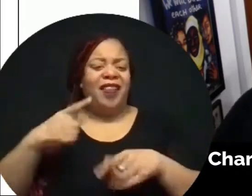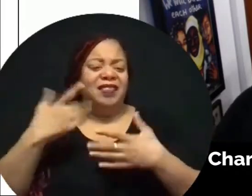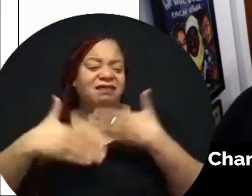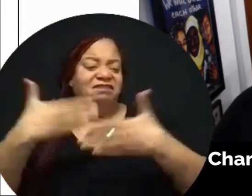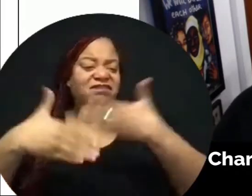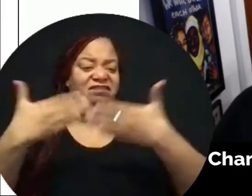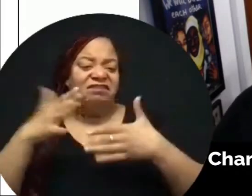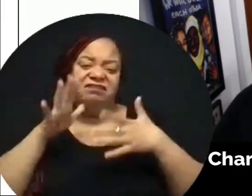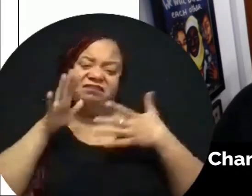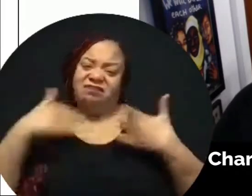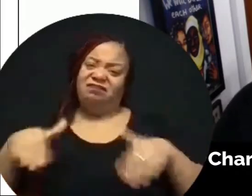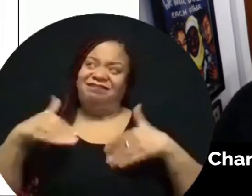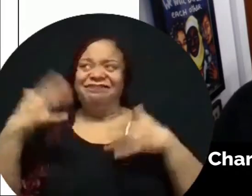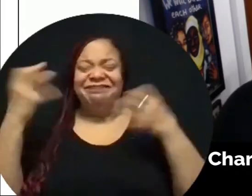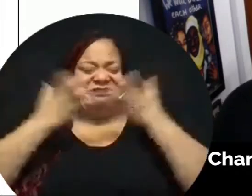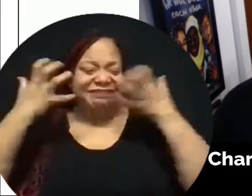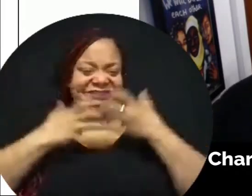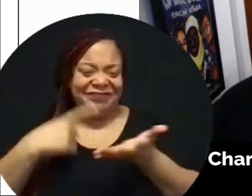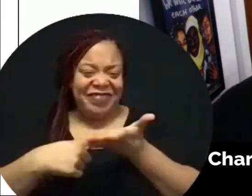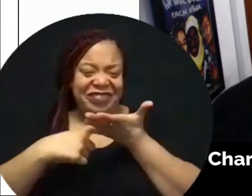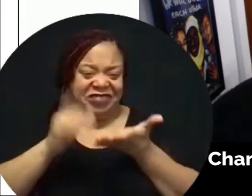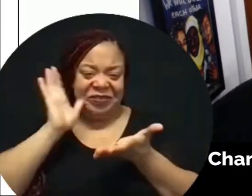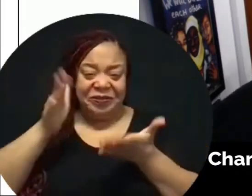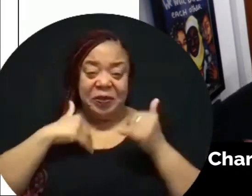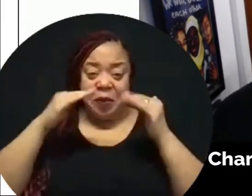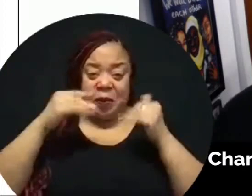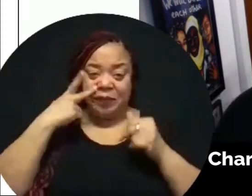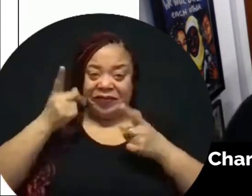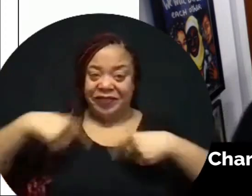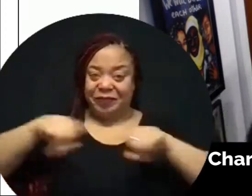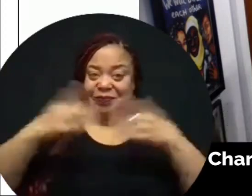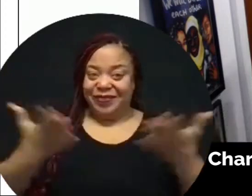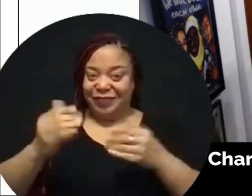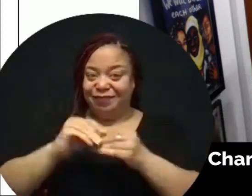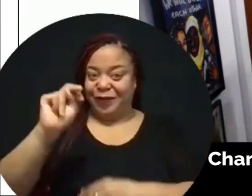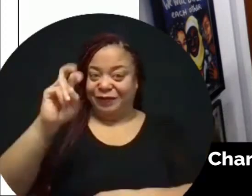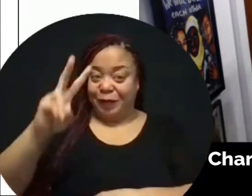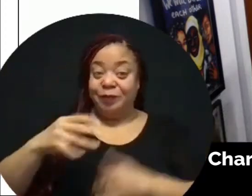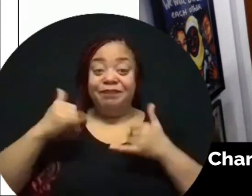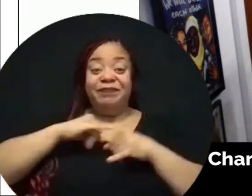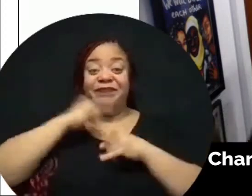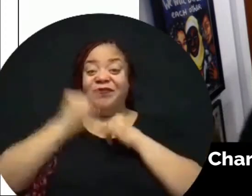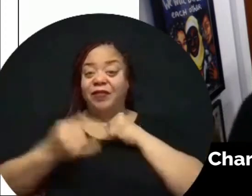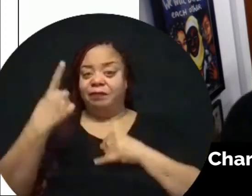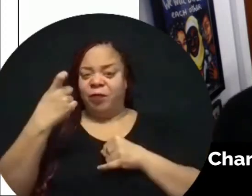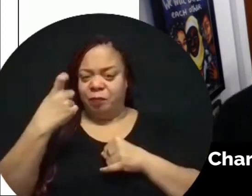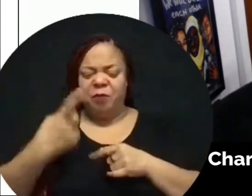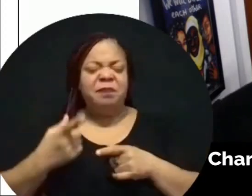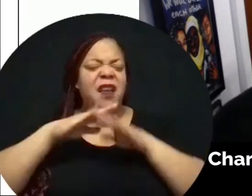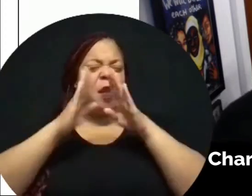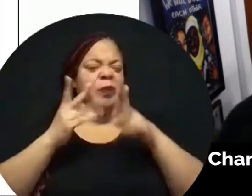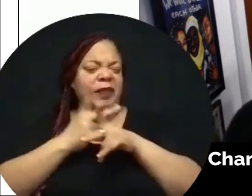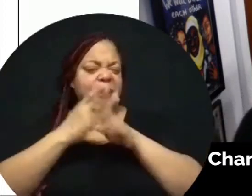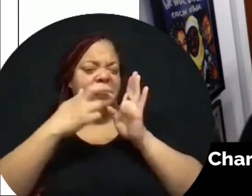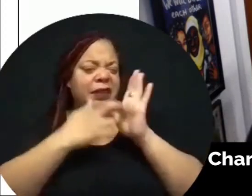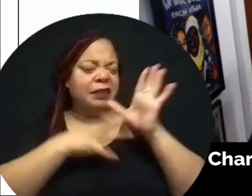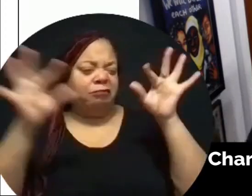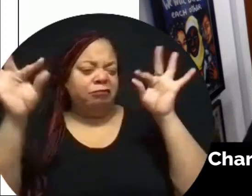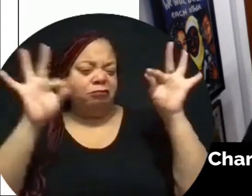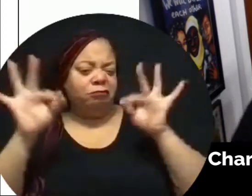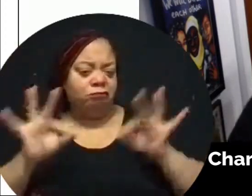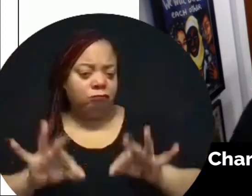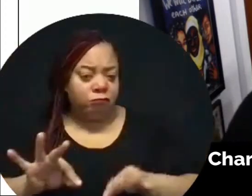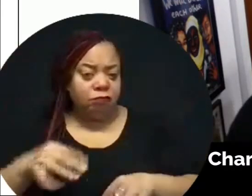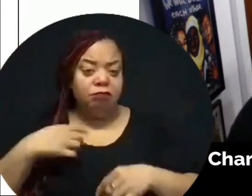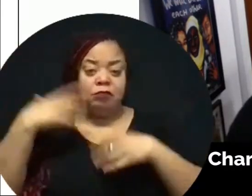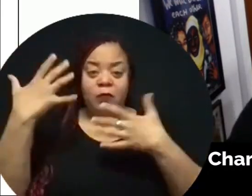time at the end for Q&A with our panelists. So please put questions in the chat as they come up, and we'll try to ask them